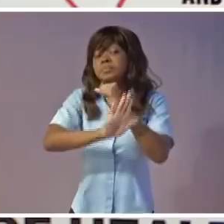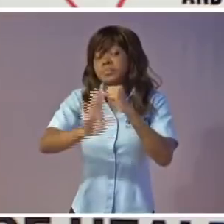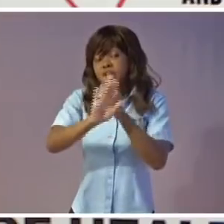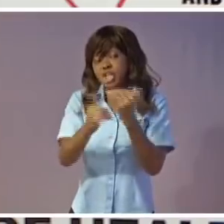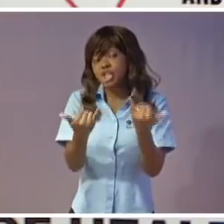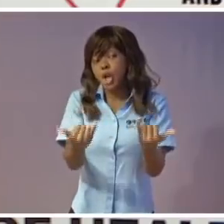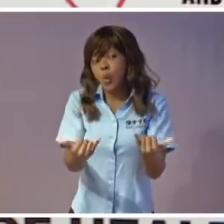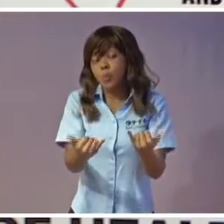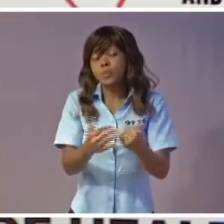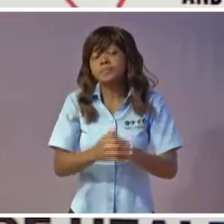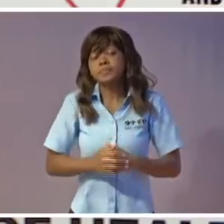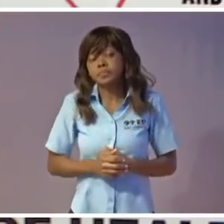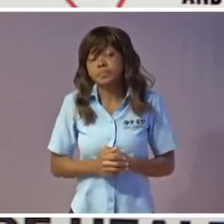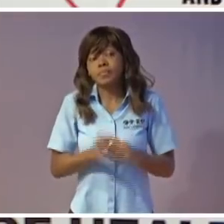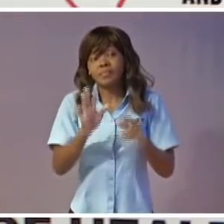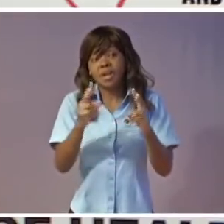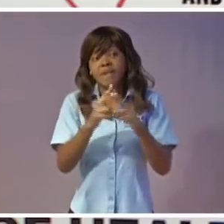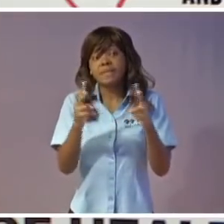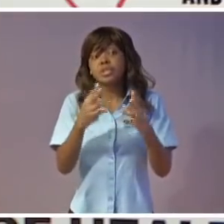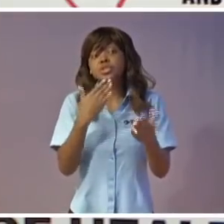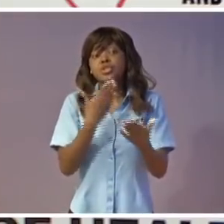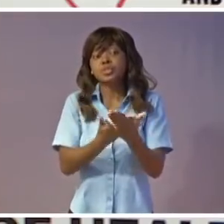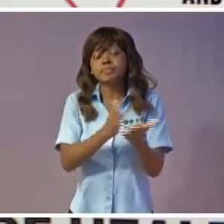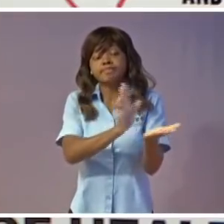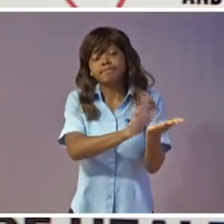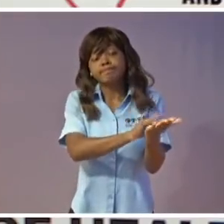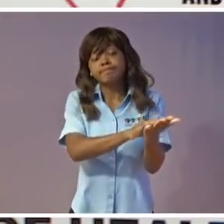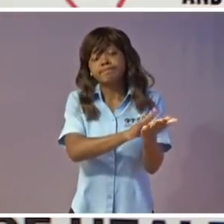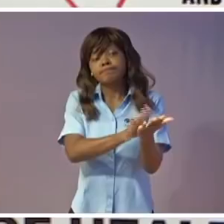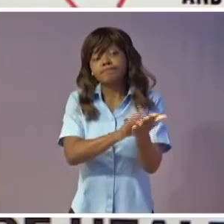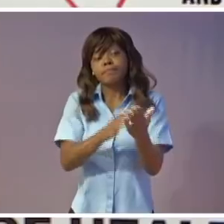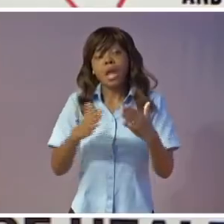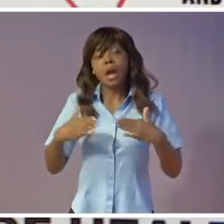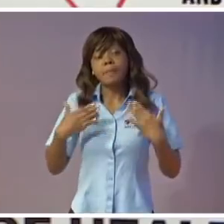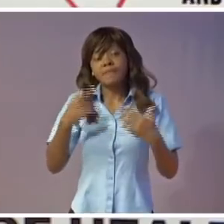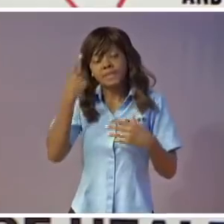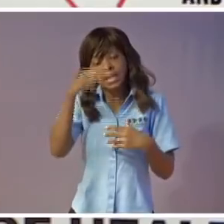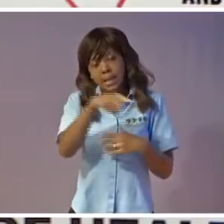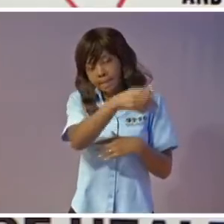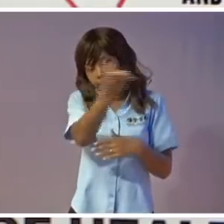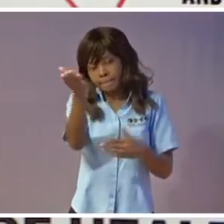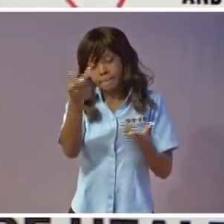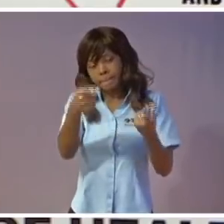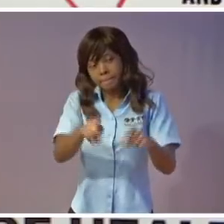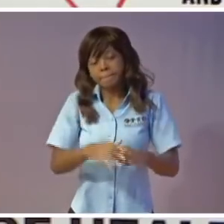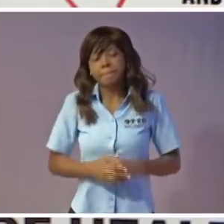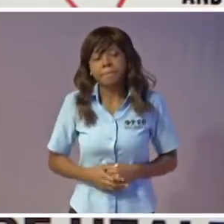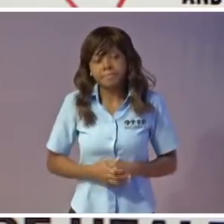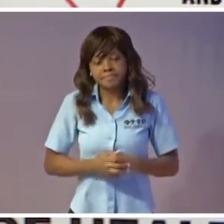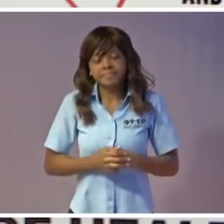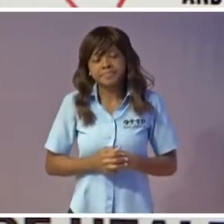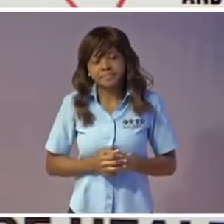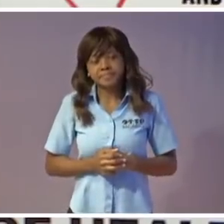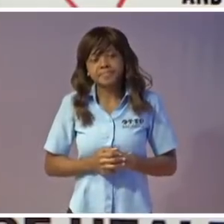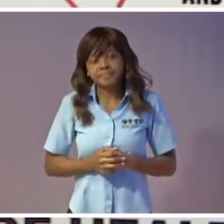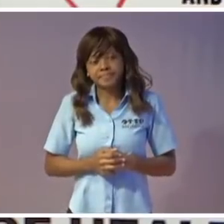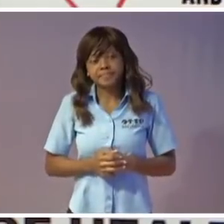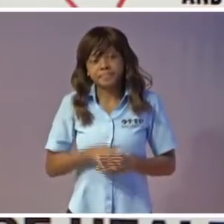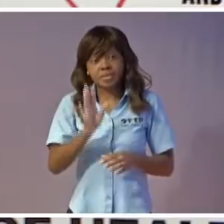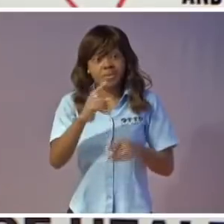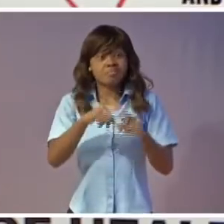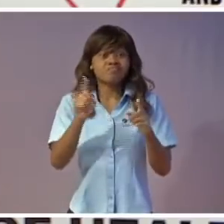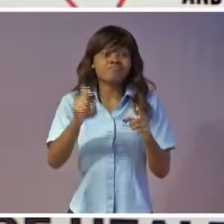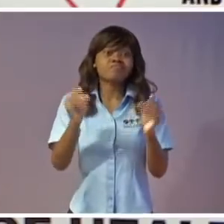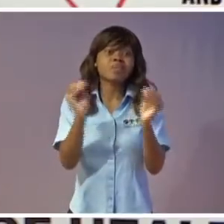very good for them, and I am happy for that. However, we still need to get more people boosted.